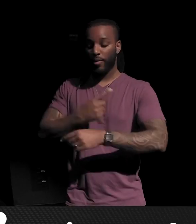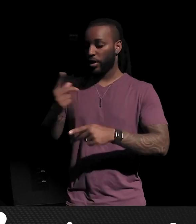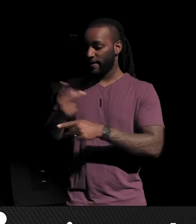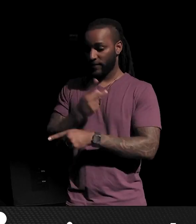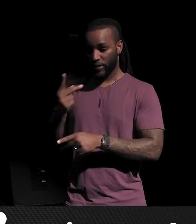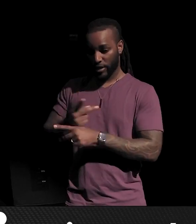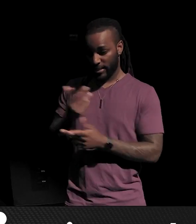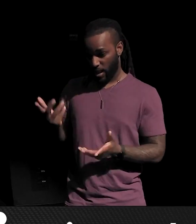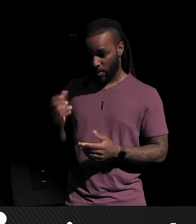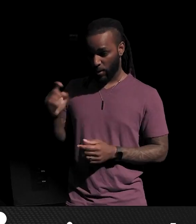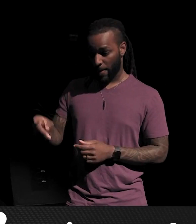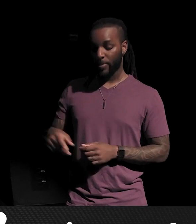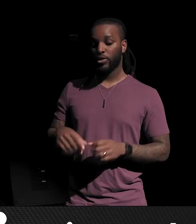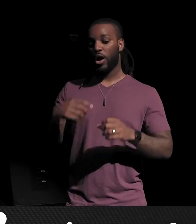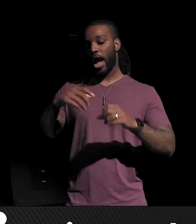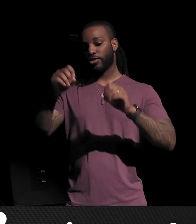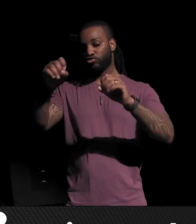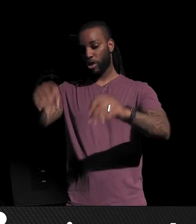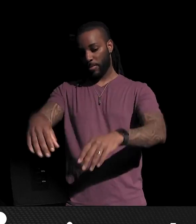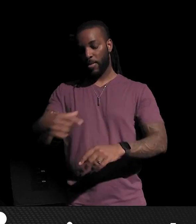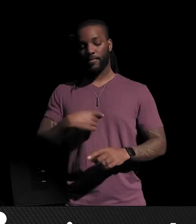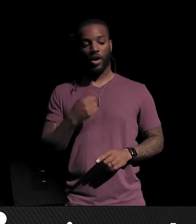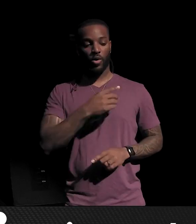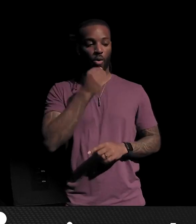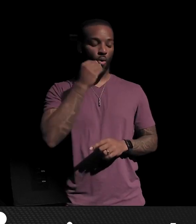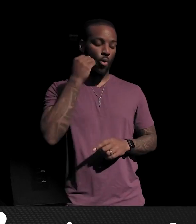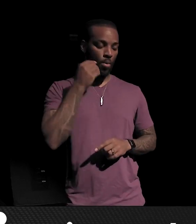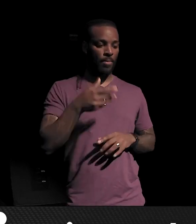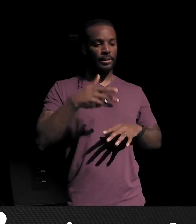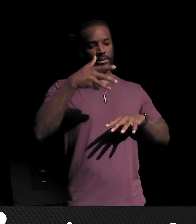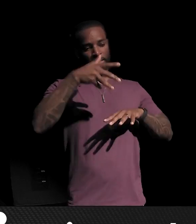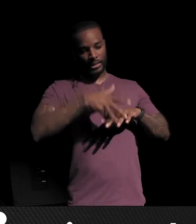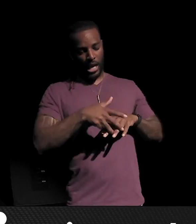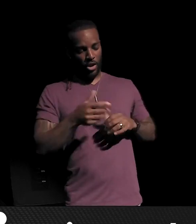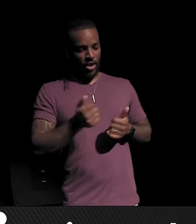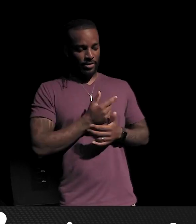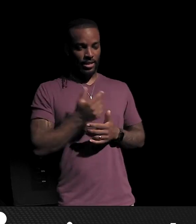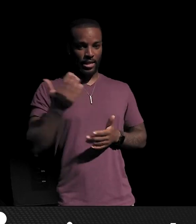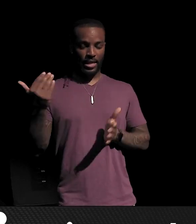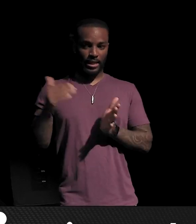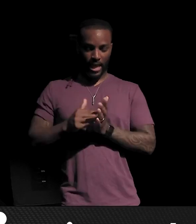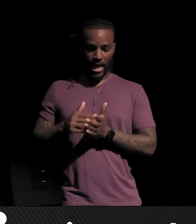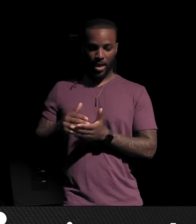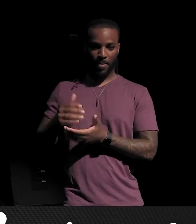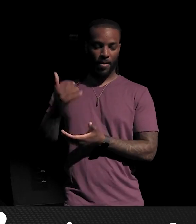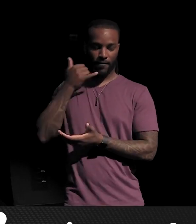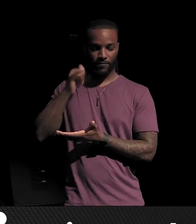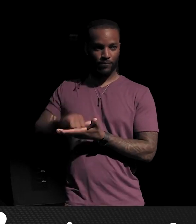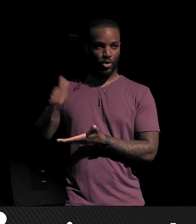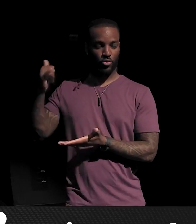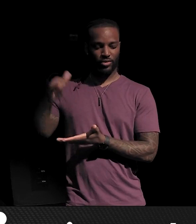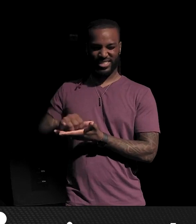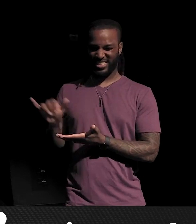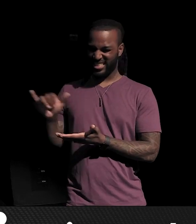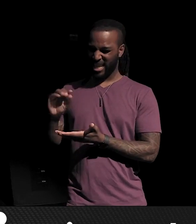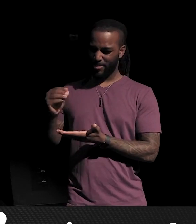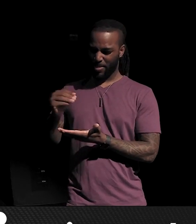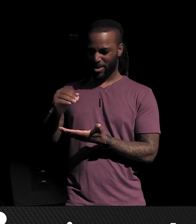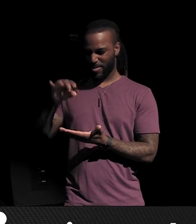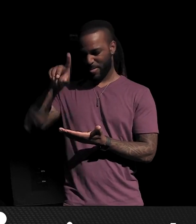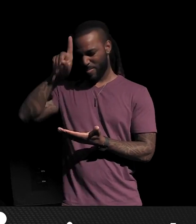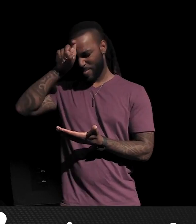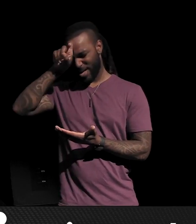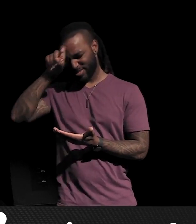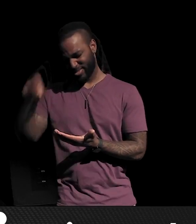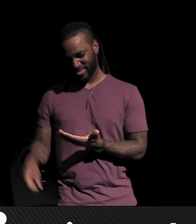So I drop him off, and I go home, and I'm getting settled. And again, my phone rings. I look at it. It's the same number, and I'm puzzled. And so I